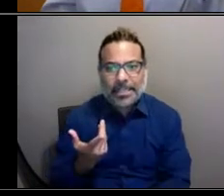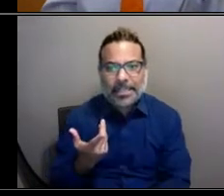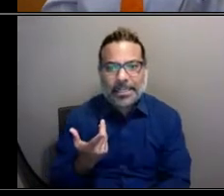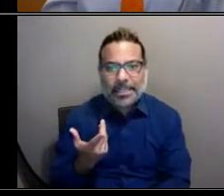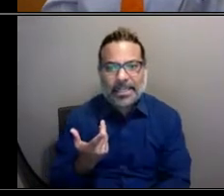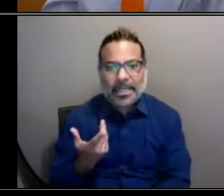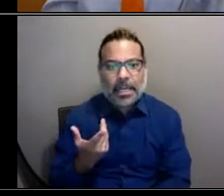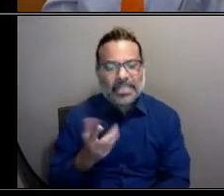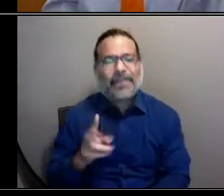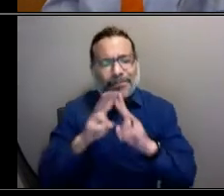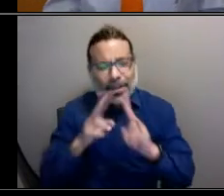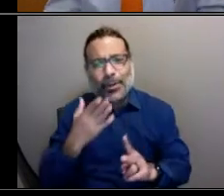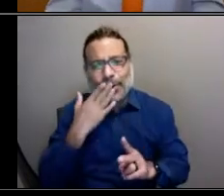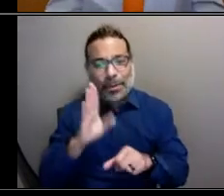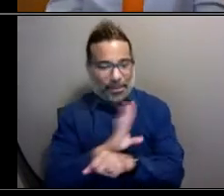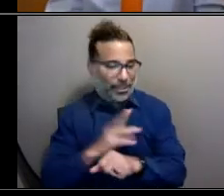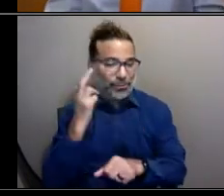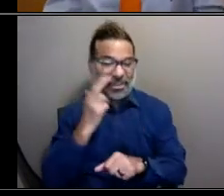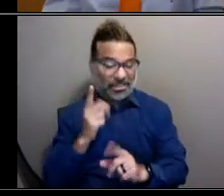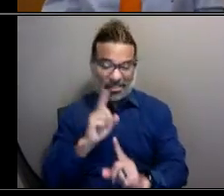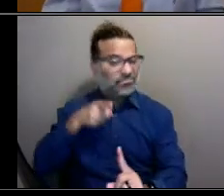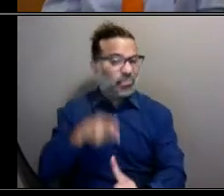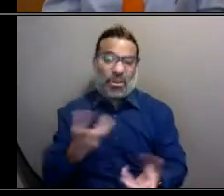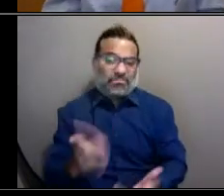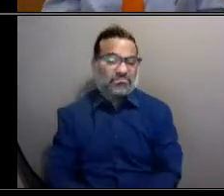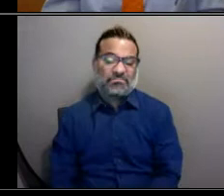a very good business reason, bottom line business.